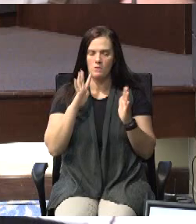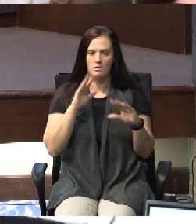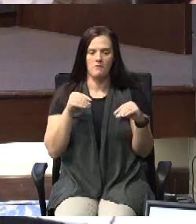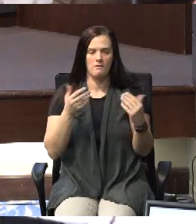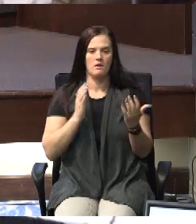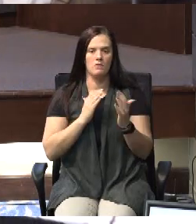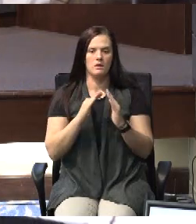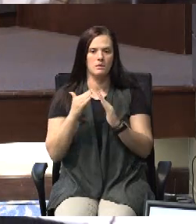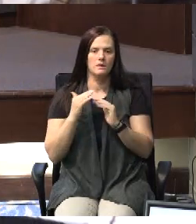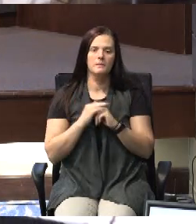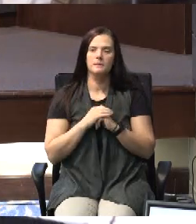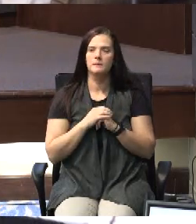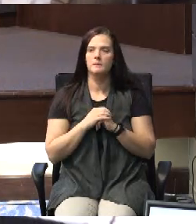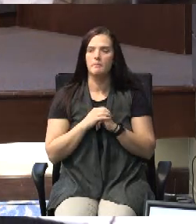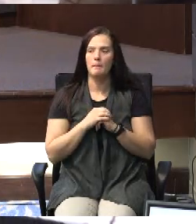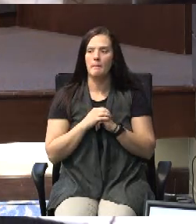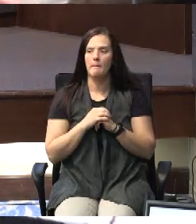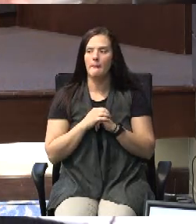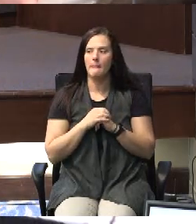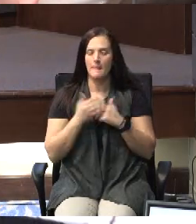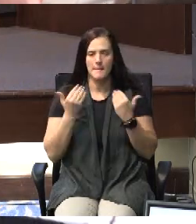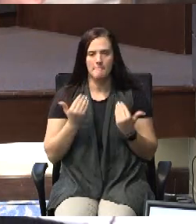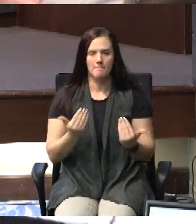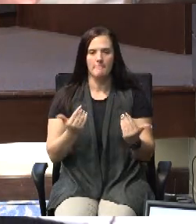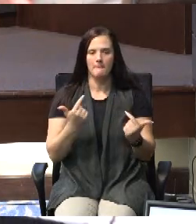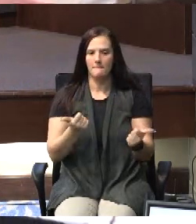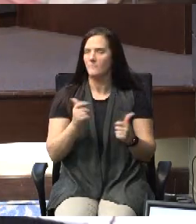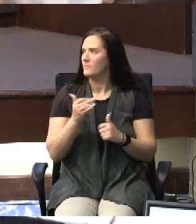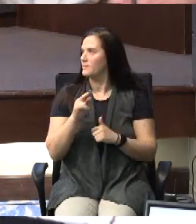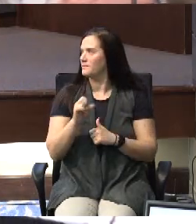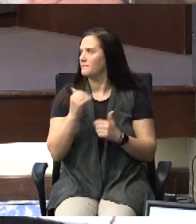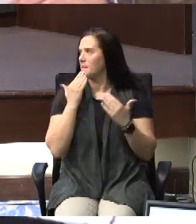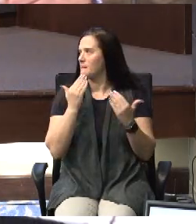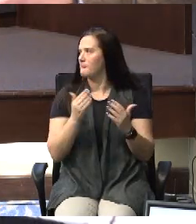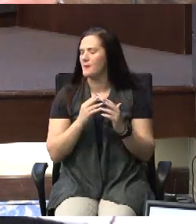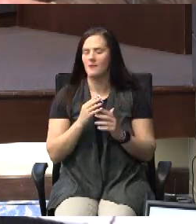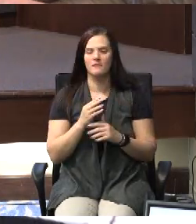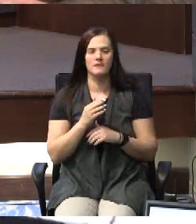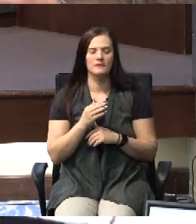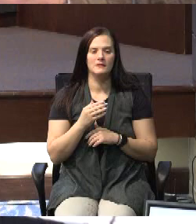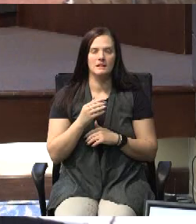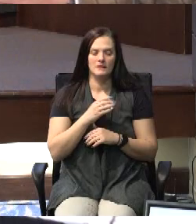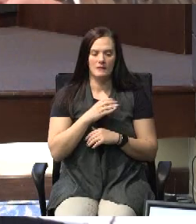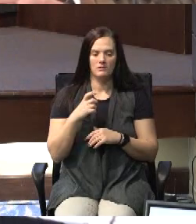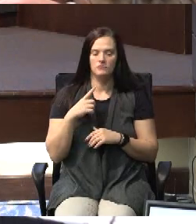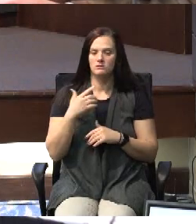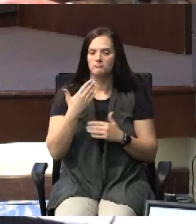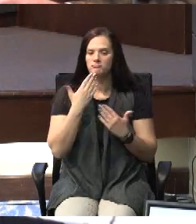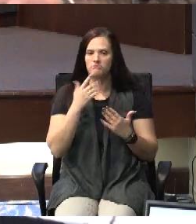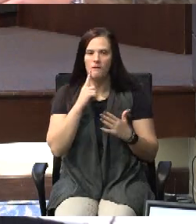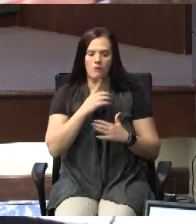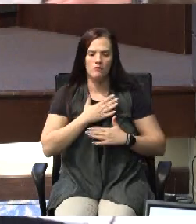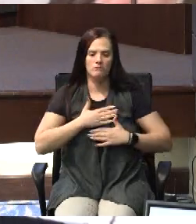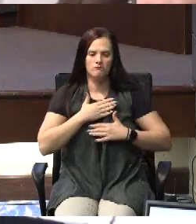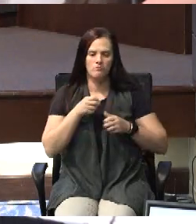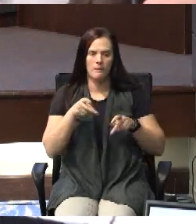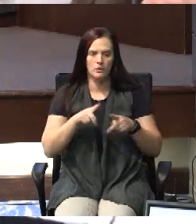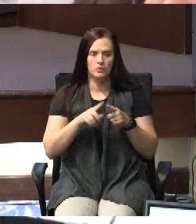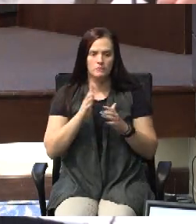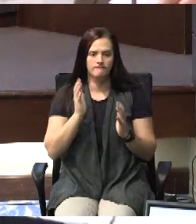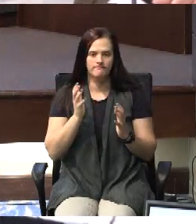provide our community. So take it away, Chris. Thank you, Mayor and Council. I appreciate the opportunity to speak. Bradley, thank